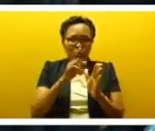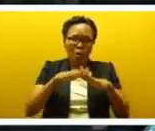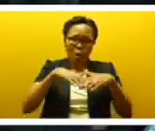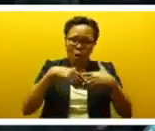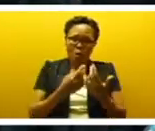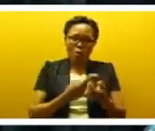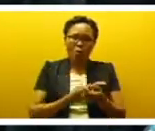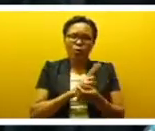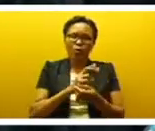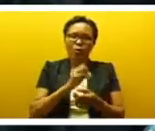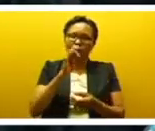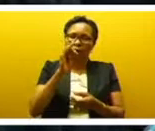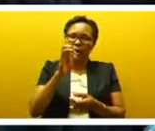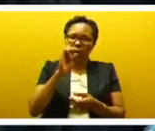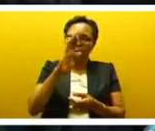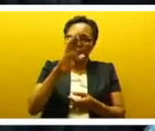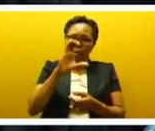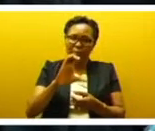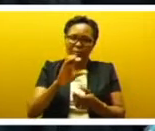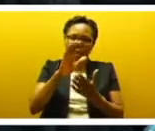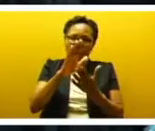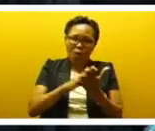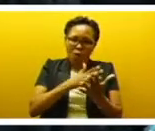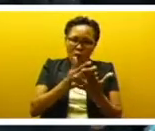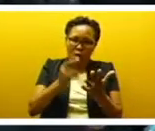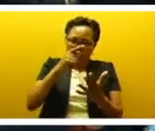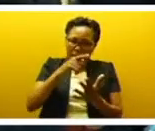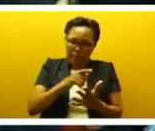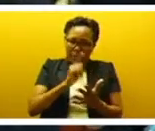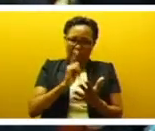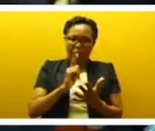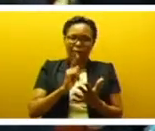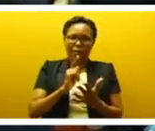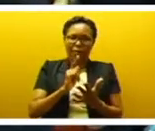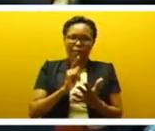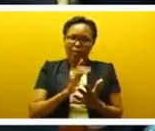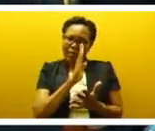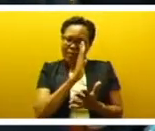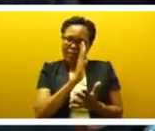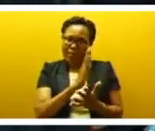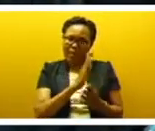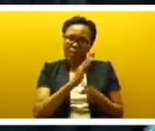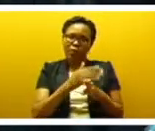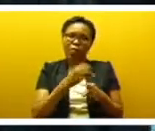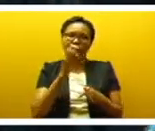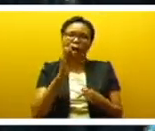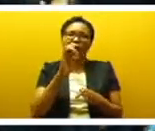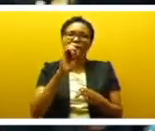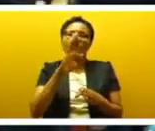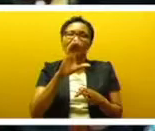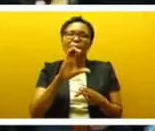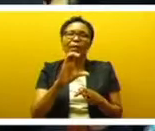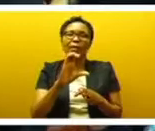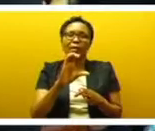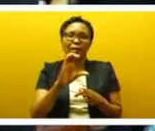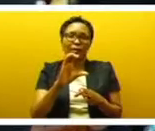the IEBC's forms itself, straight from the IEBC,